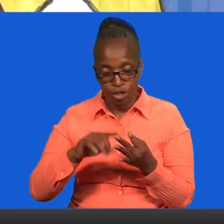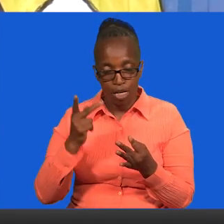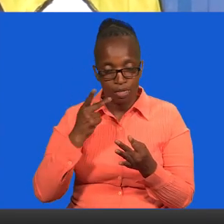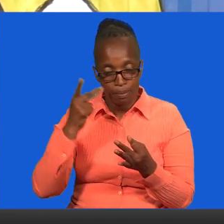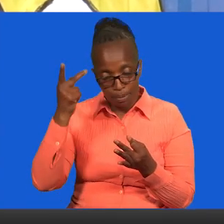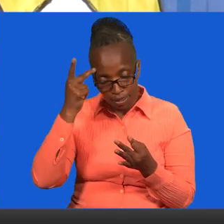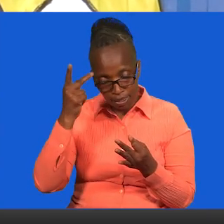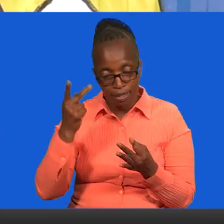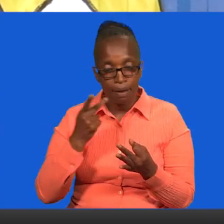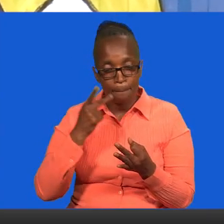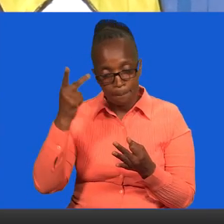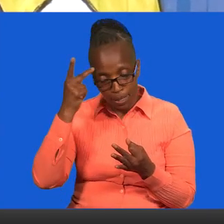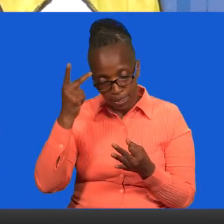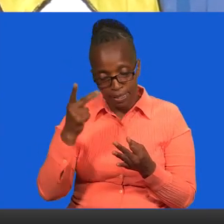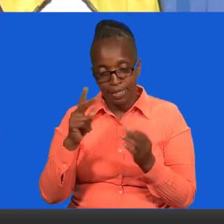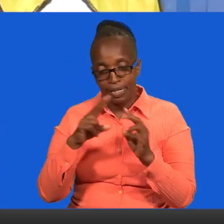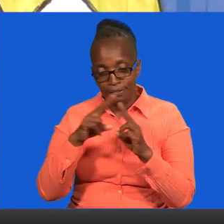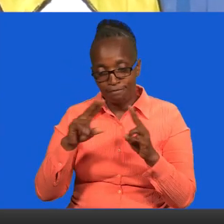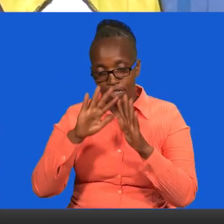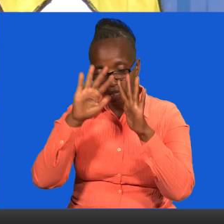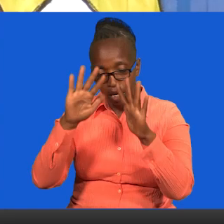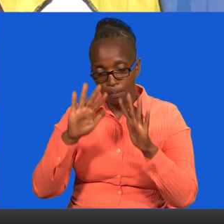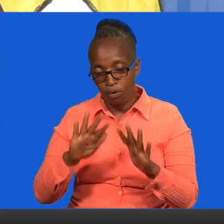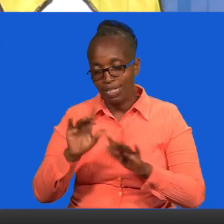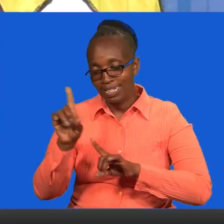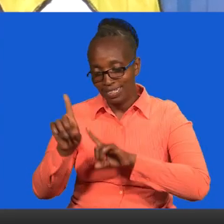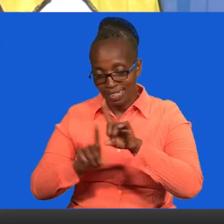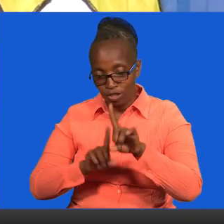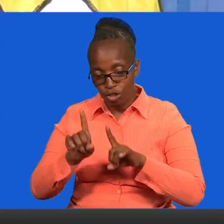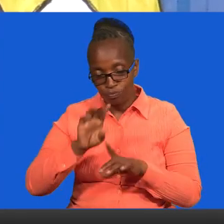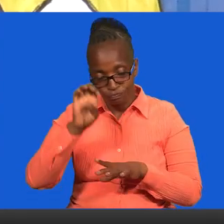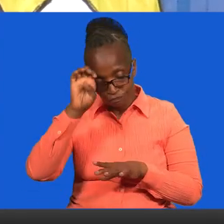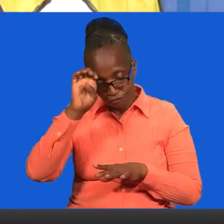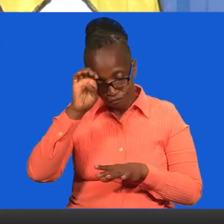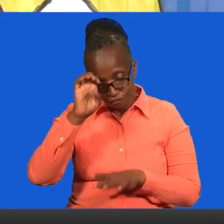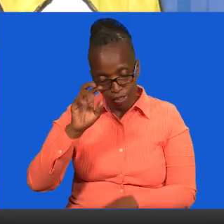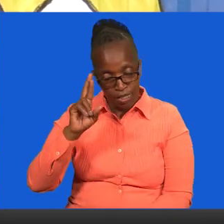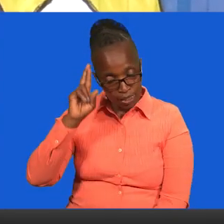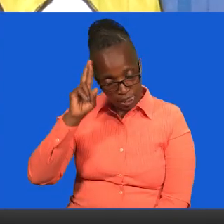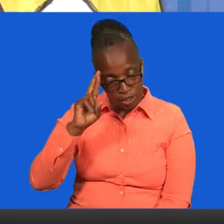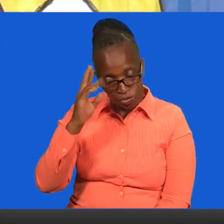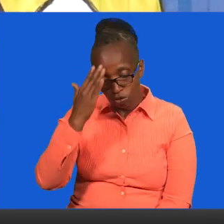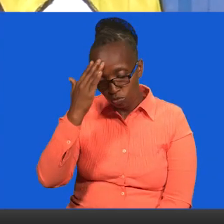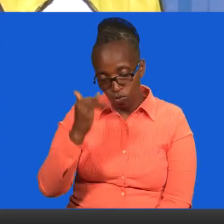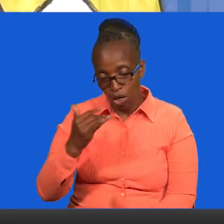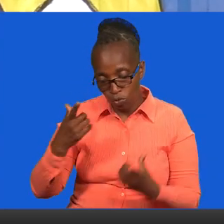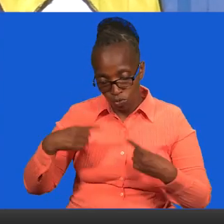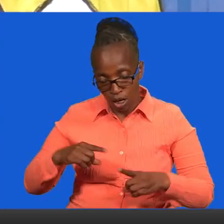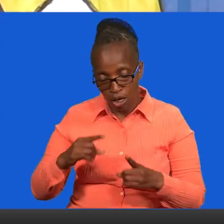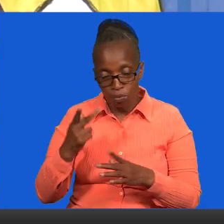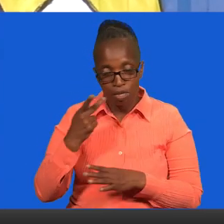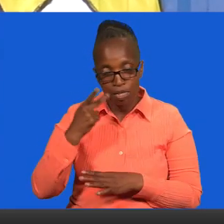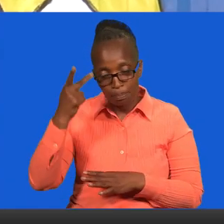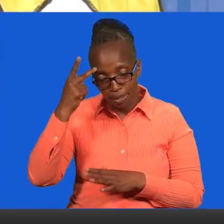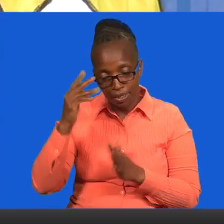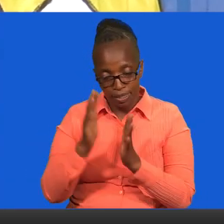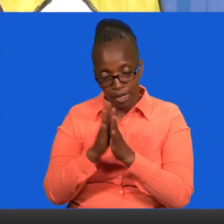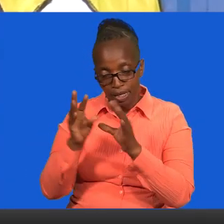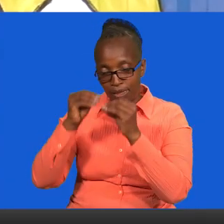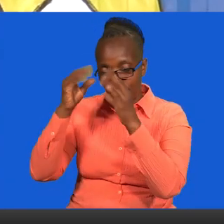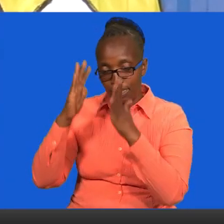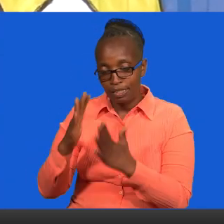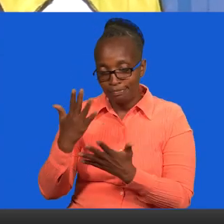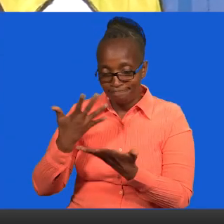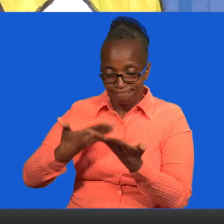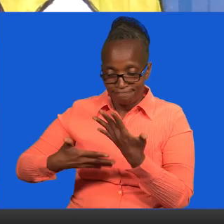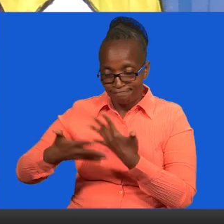The parent is very critical in the level and the journey of education. And that's why we allow our parents and teachers to